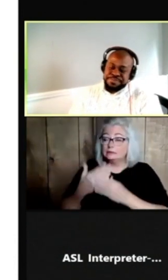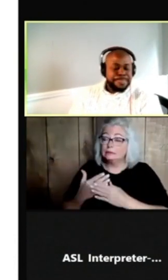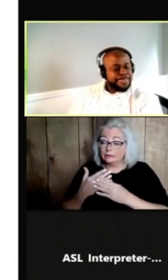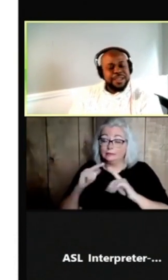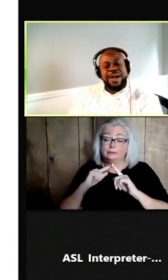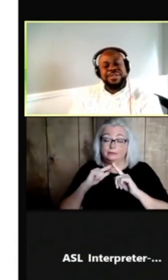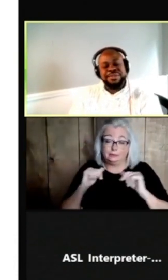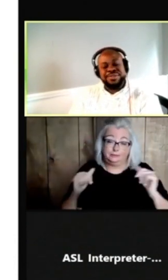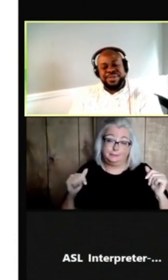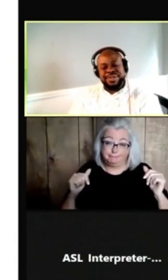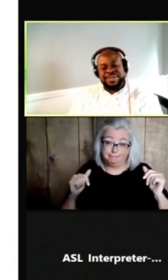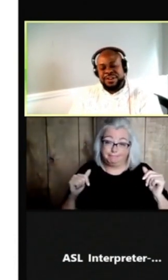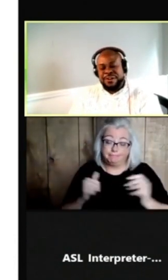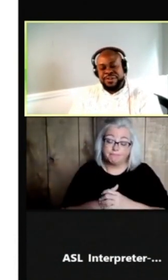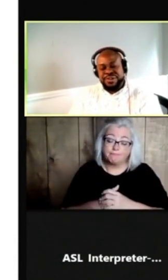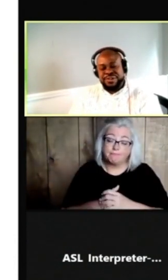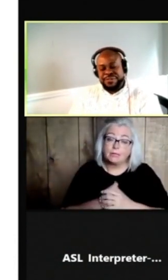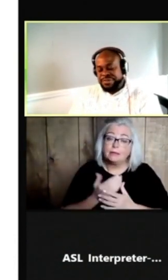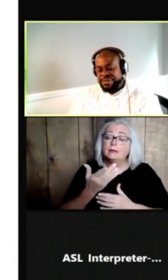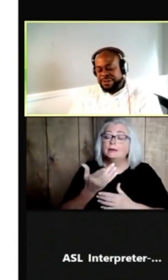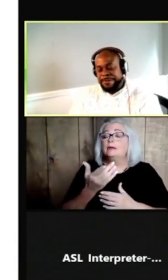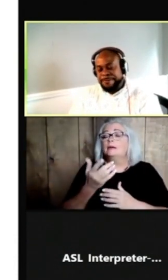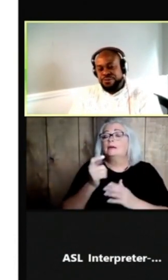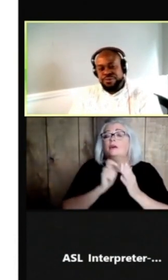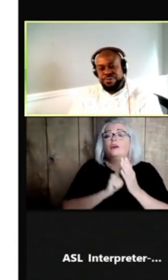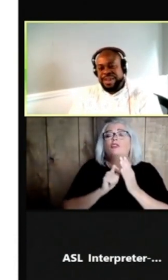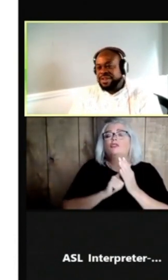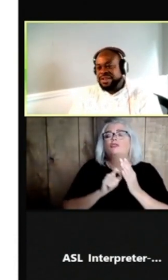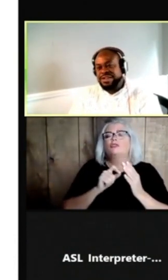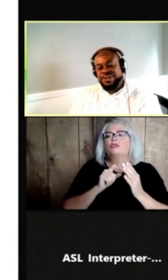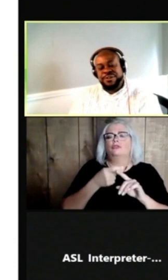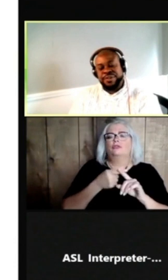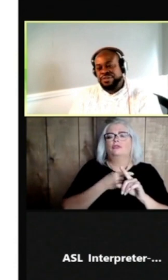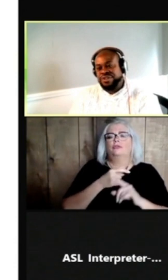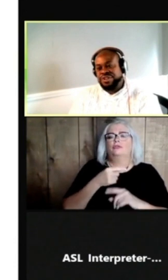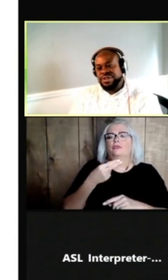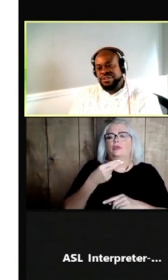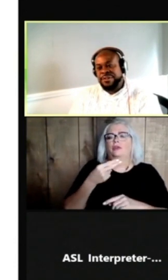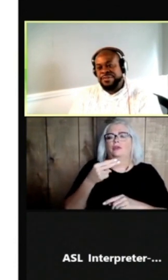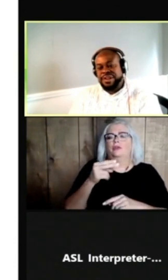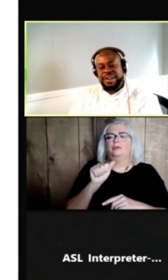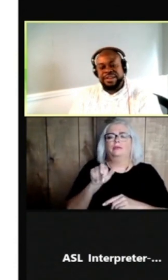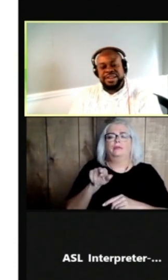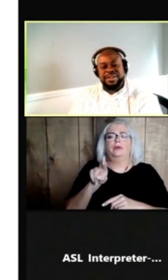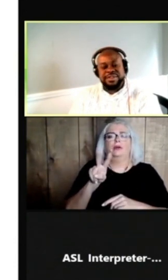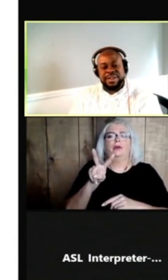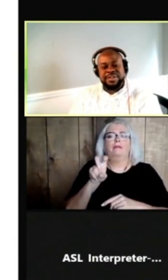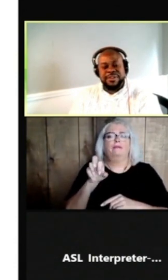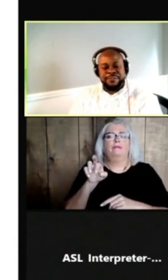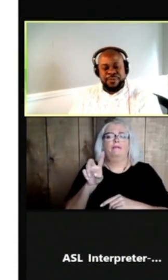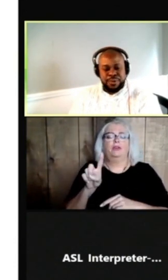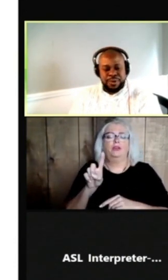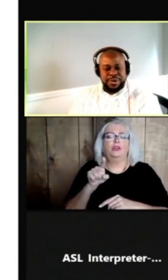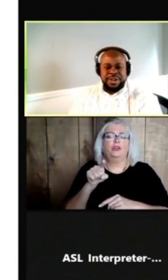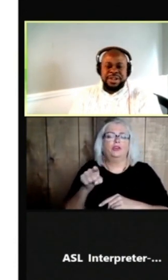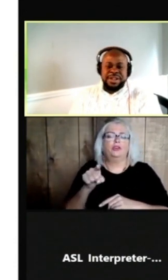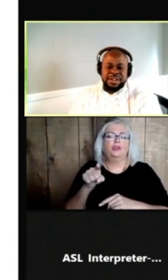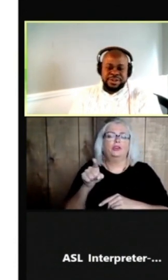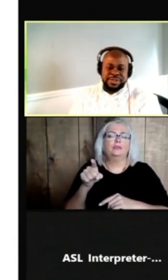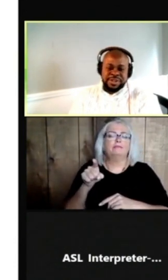article about some students at Harvard University who basically took versions of the